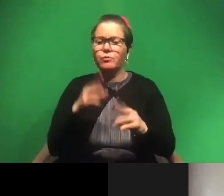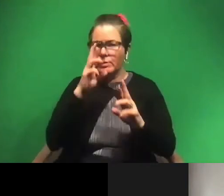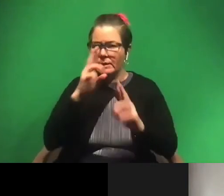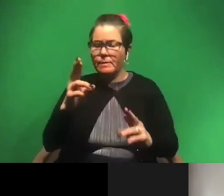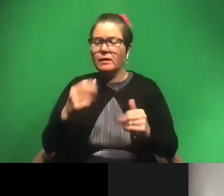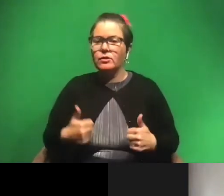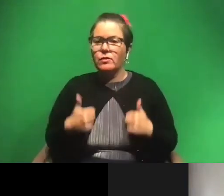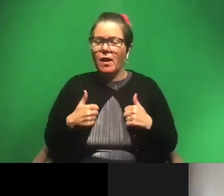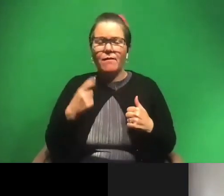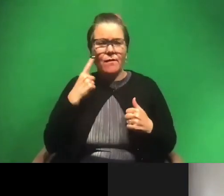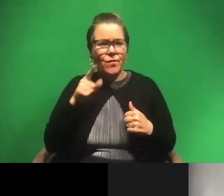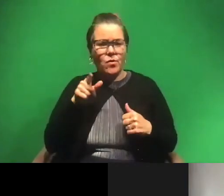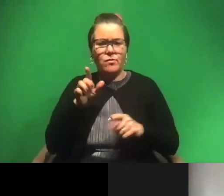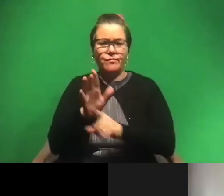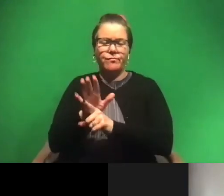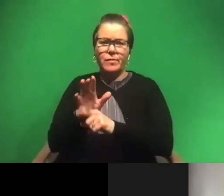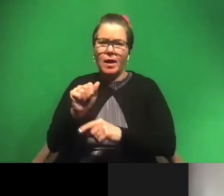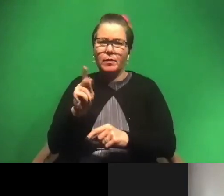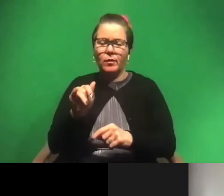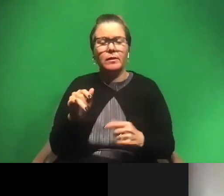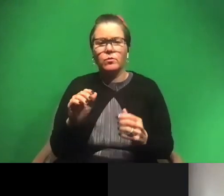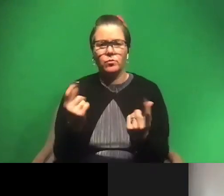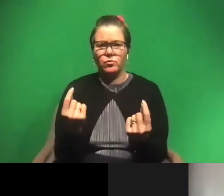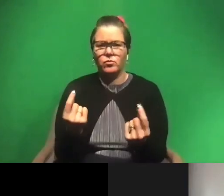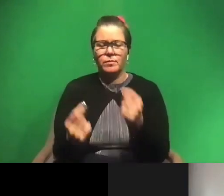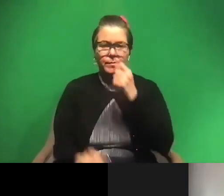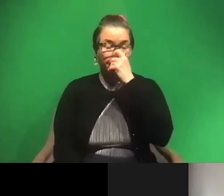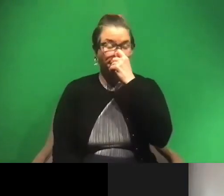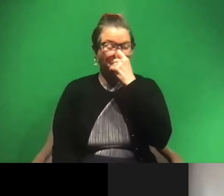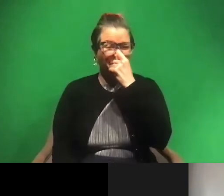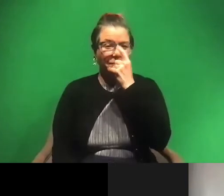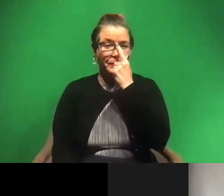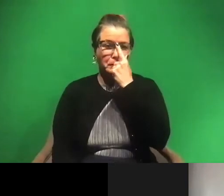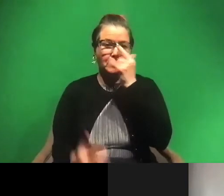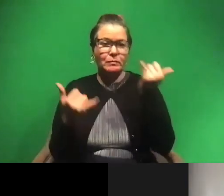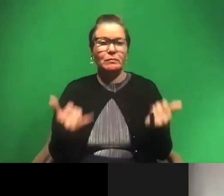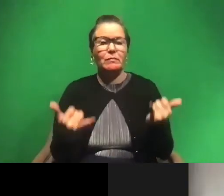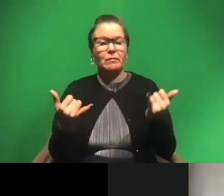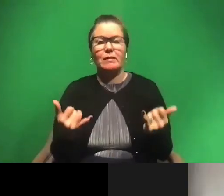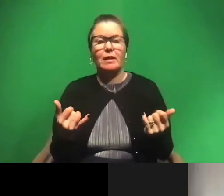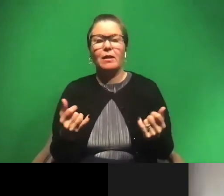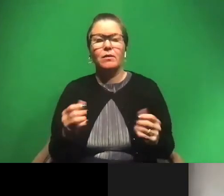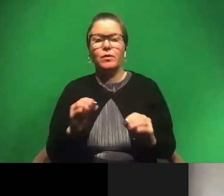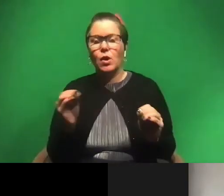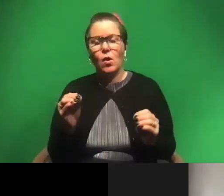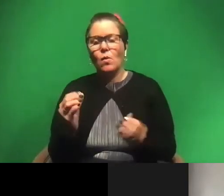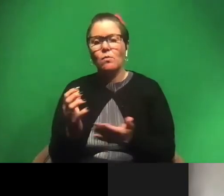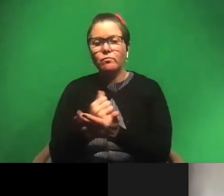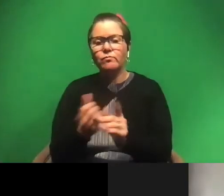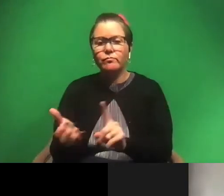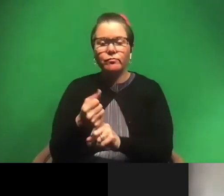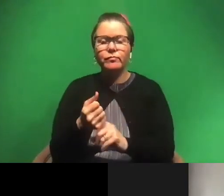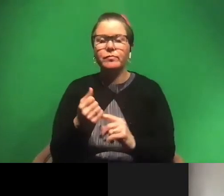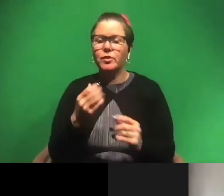population, what would you do? Well, right now, since there's no take, that's a good start. But it's a